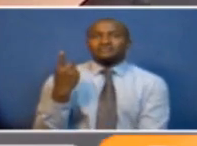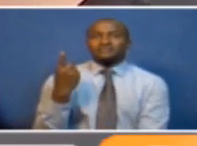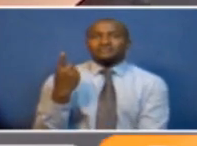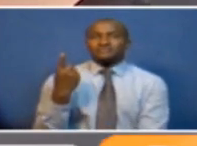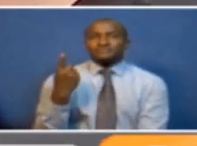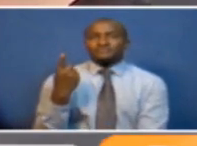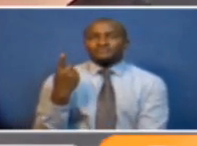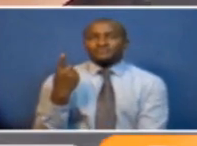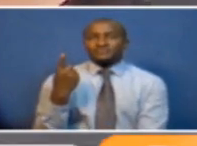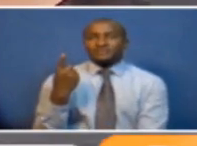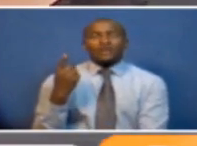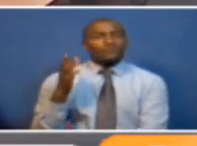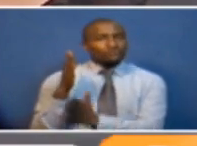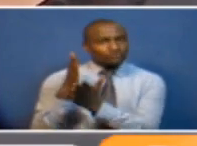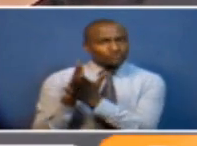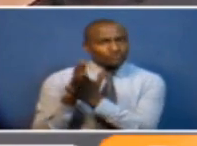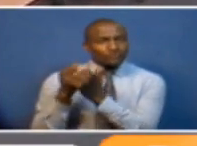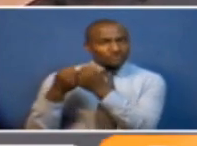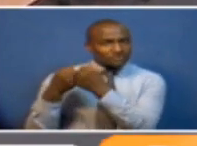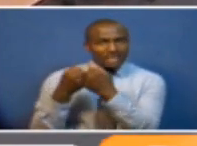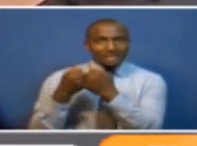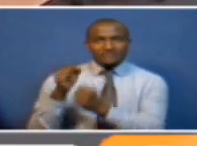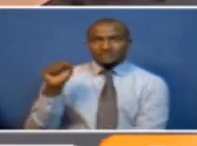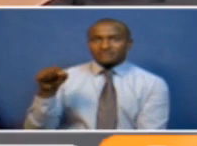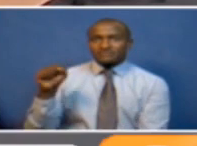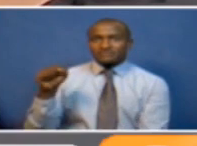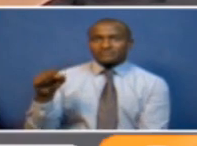has been that unique challenge, the most important